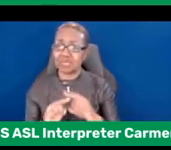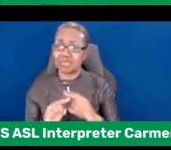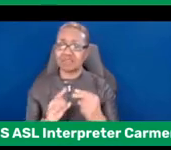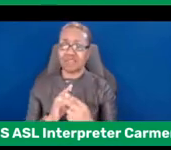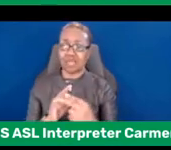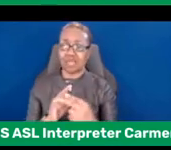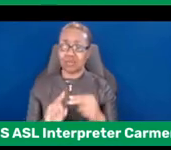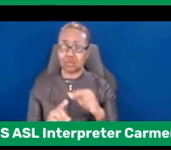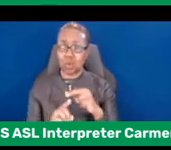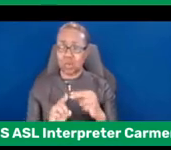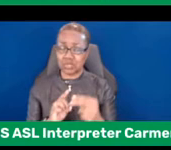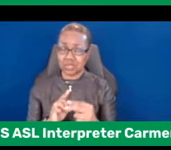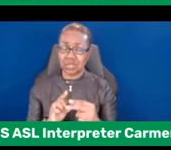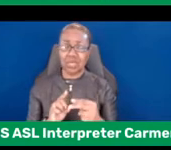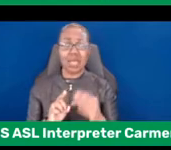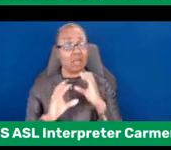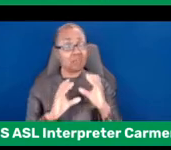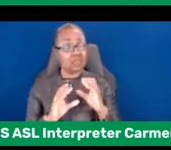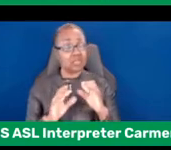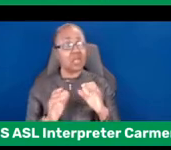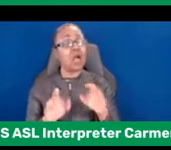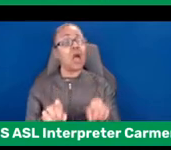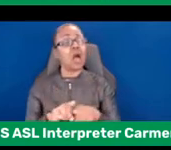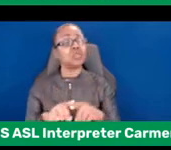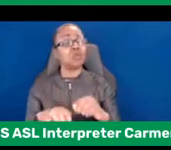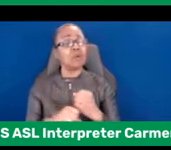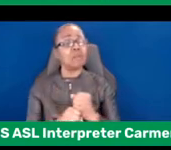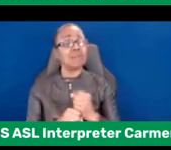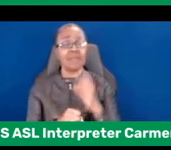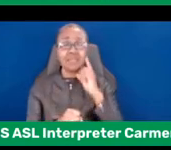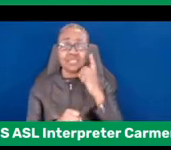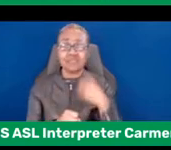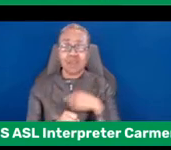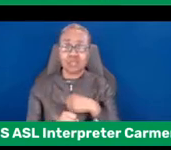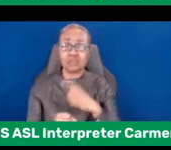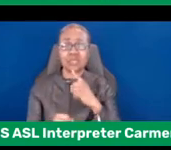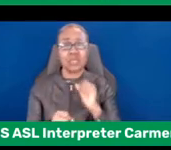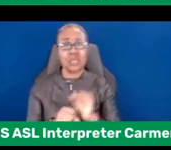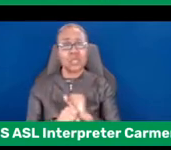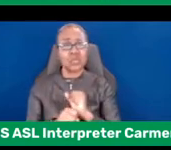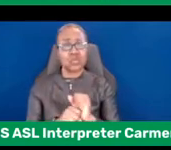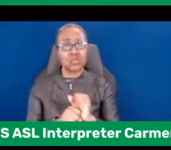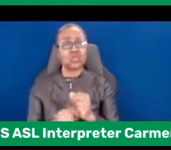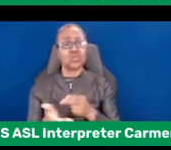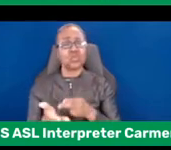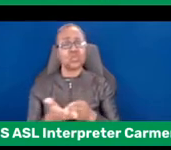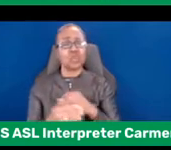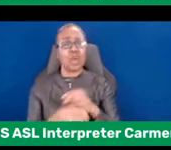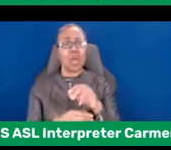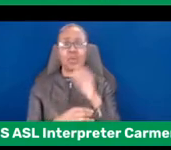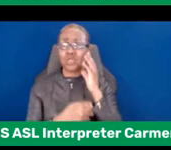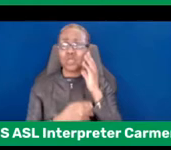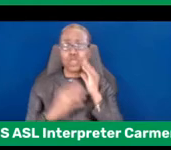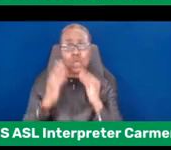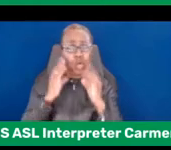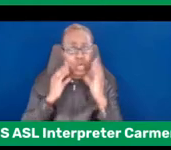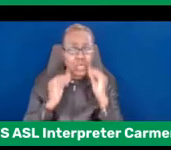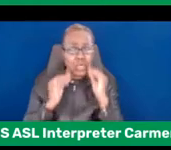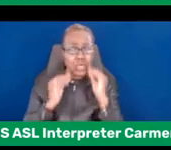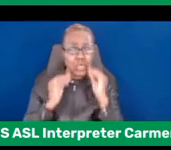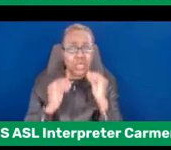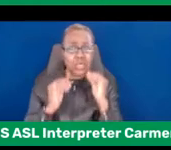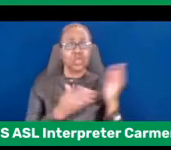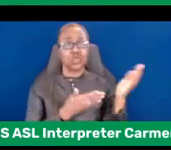in conversation, it also made sense for us to be true to our journey, to bring you what have been some